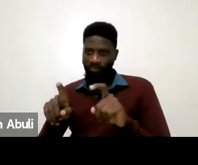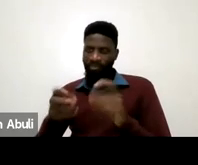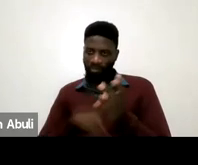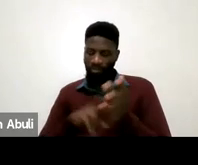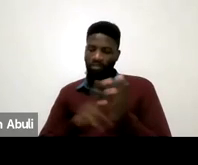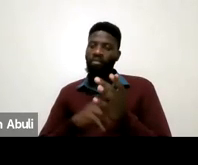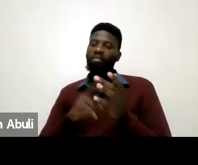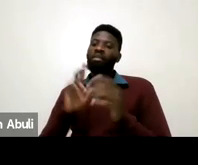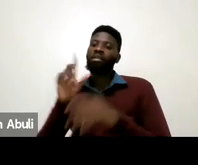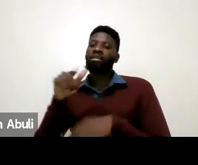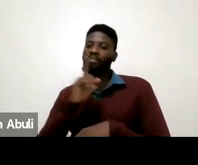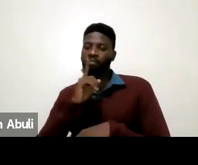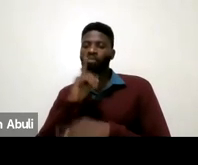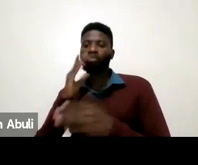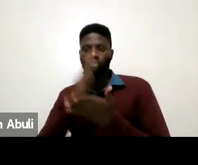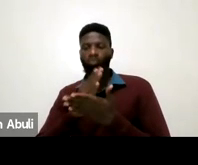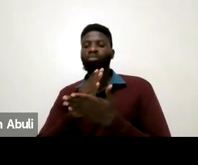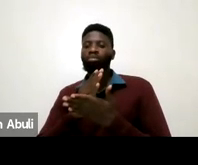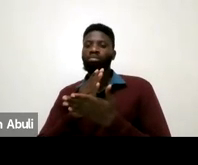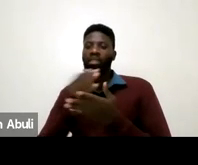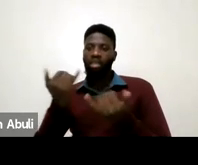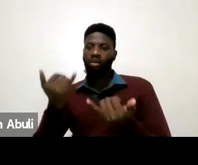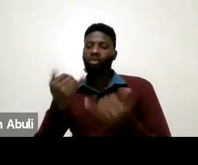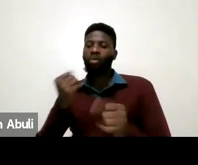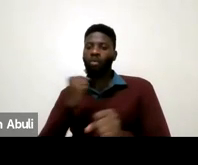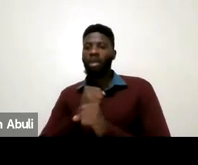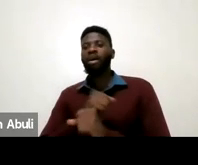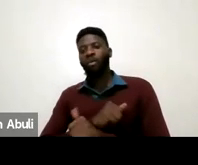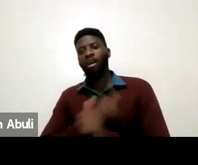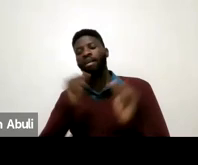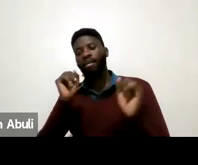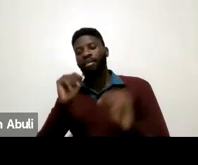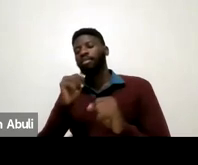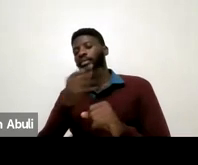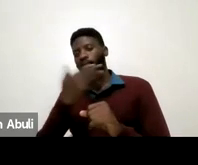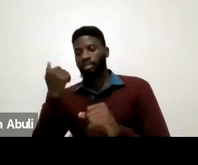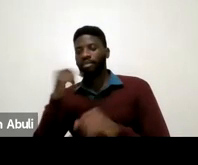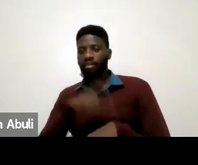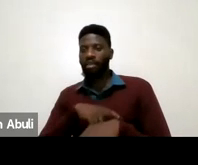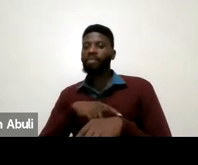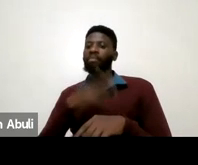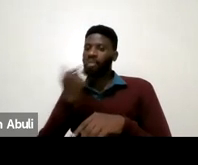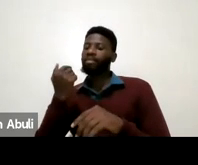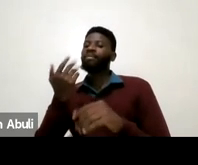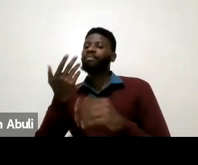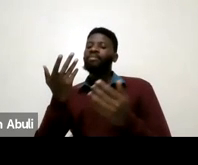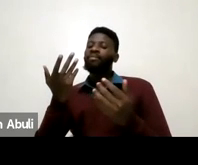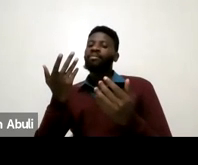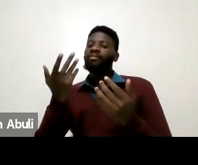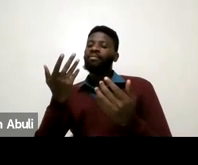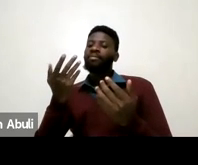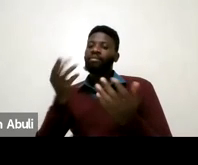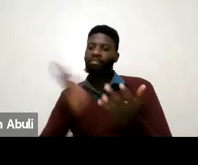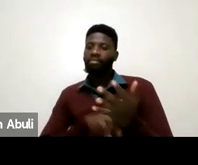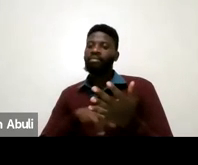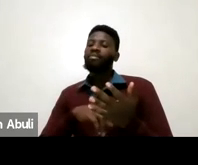say it is now, there is a good efficacy level, it is worth the time, it's worth the waiting and the repeating. So if you are focused,